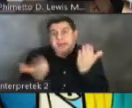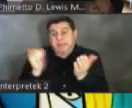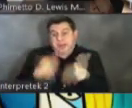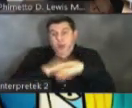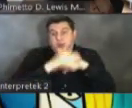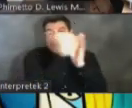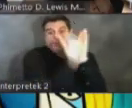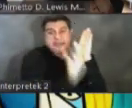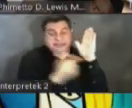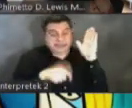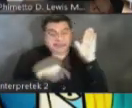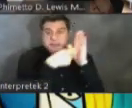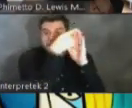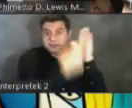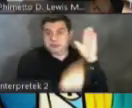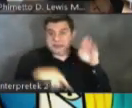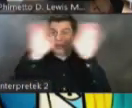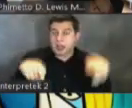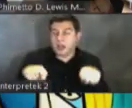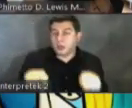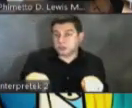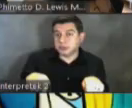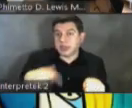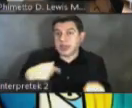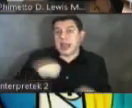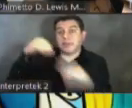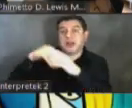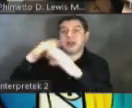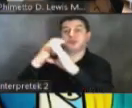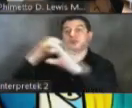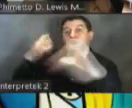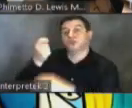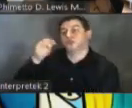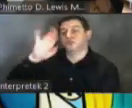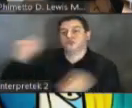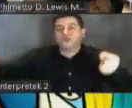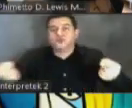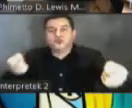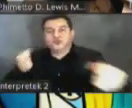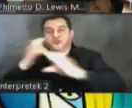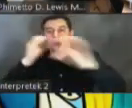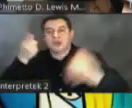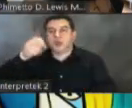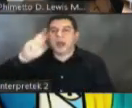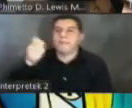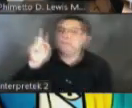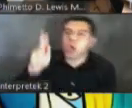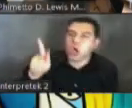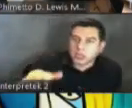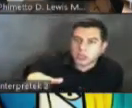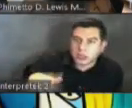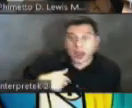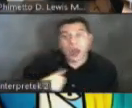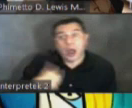out of the lamplighter trailer park that I live in and move into a house. Be my first house. It's